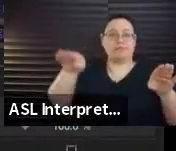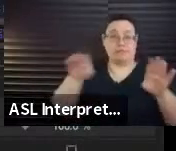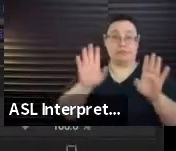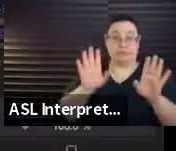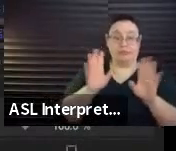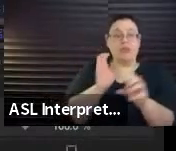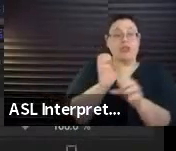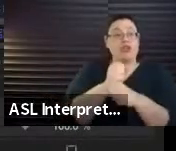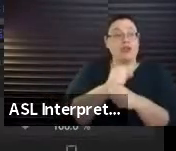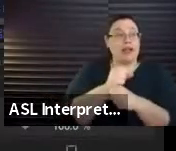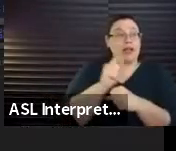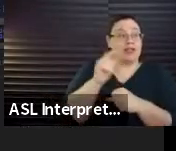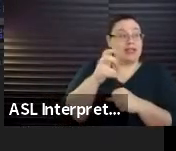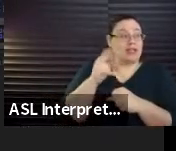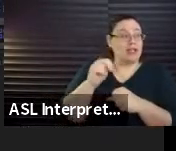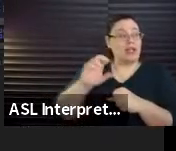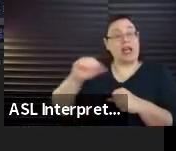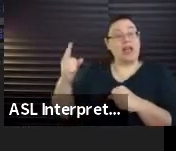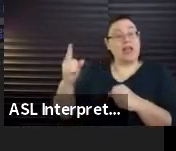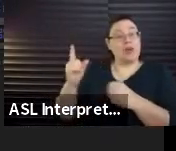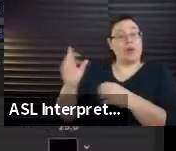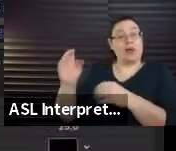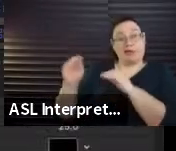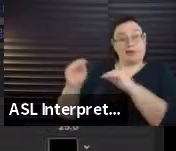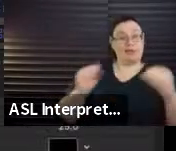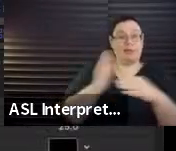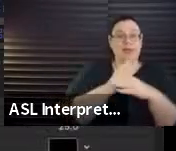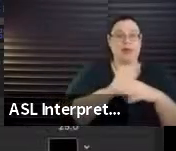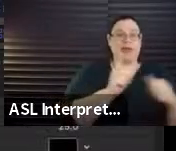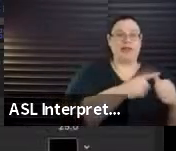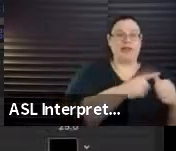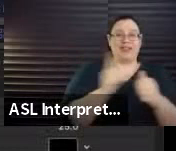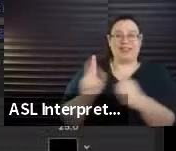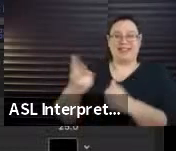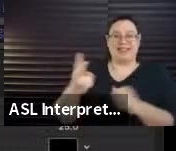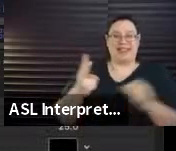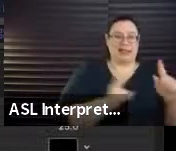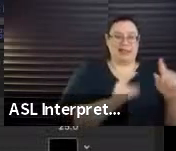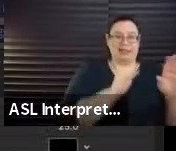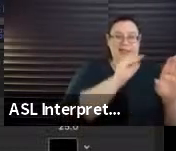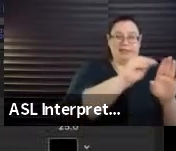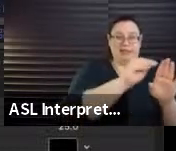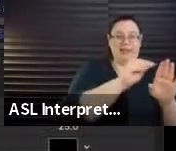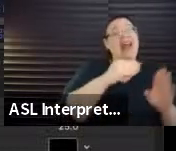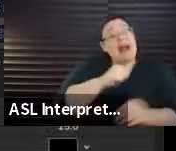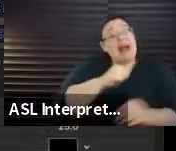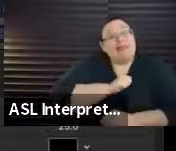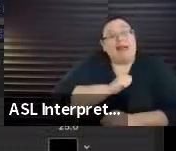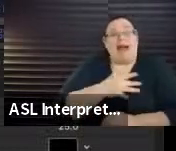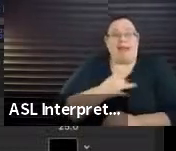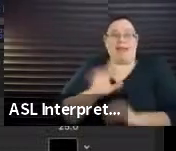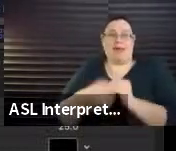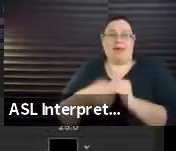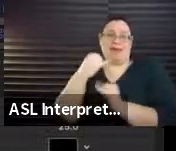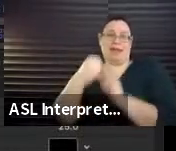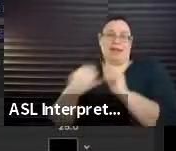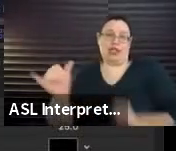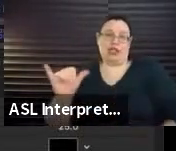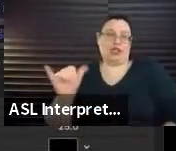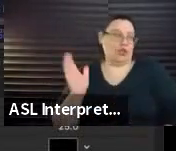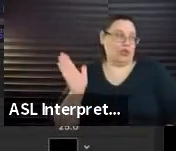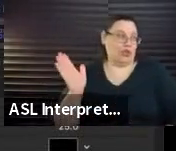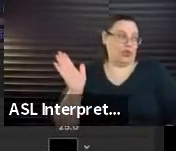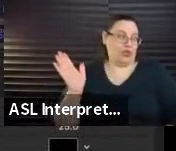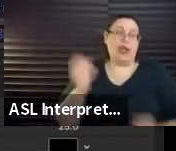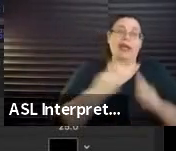I'm gonna drag another one in between my first clip and second clip. And then I like to add one at the end, and I like to start with one